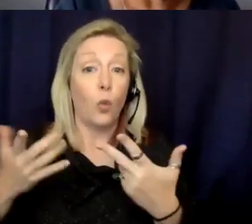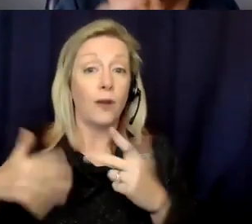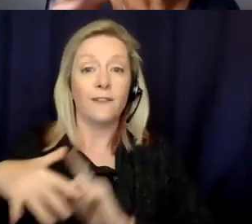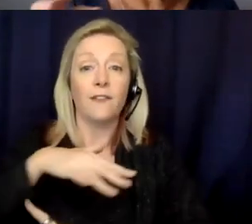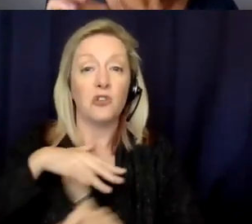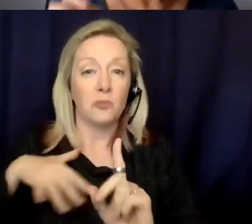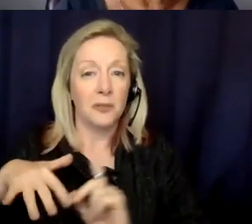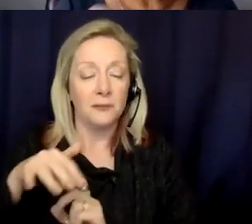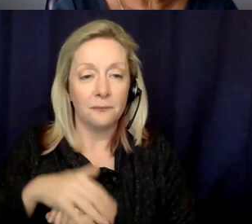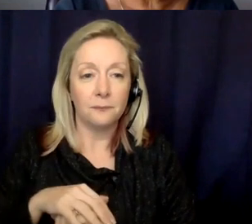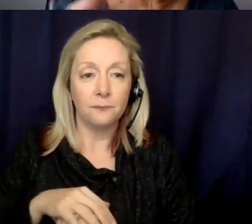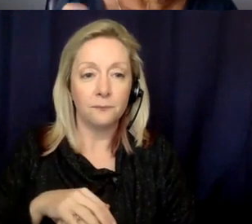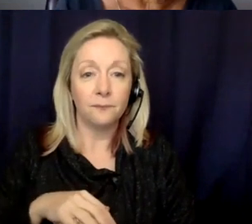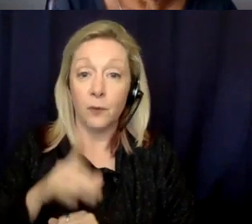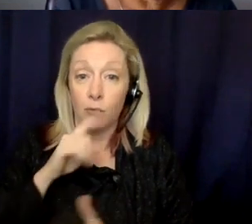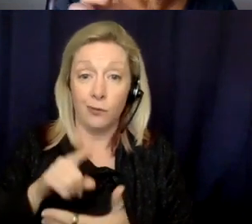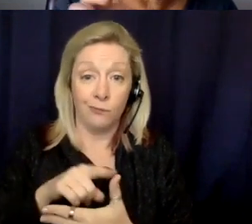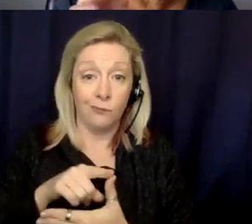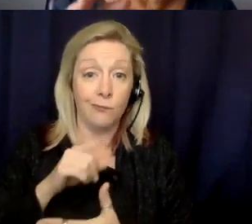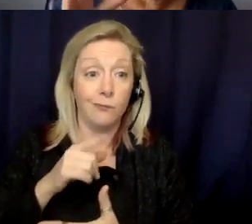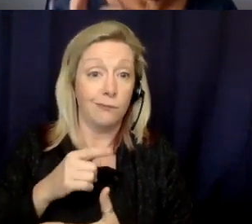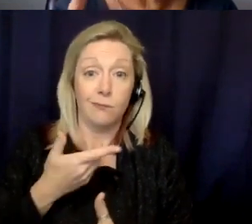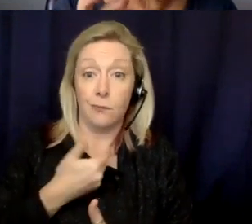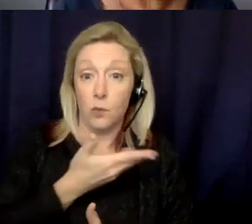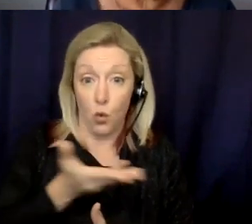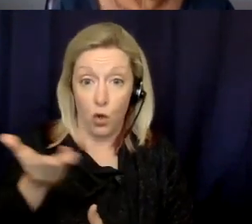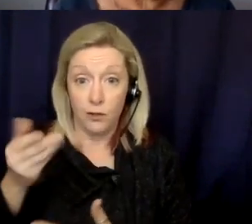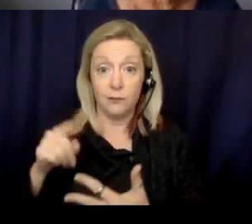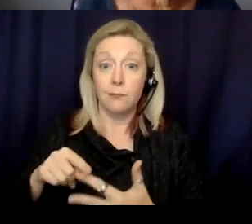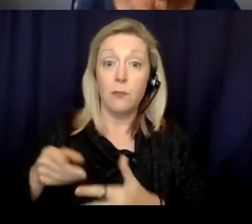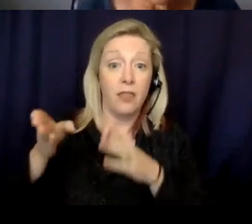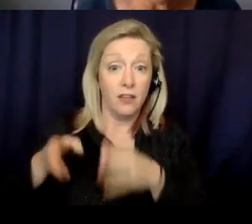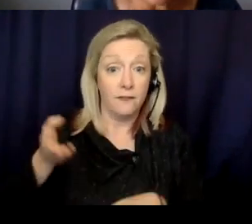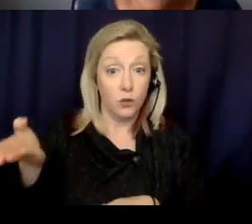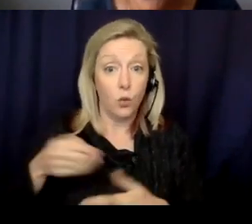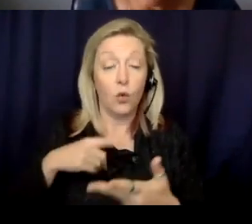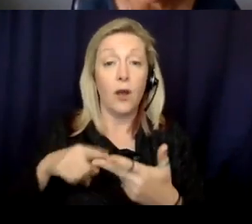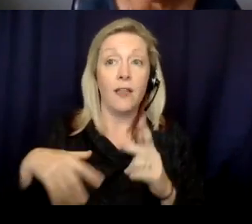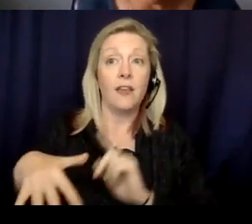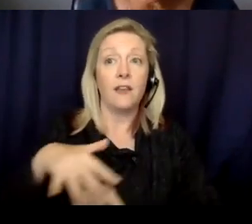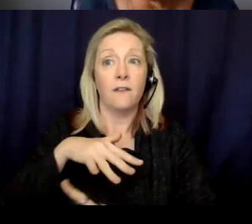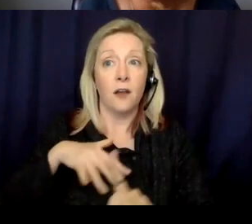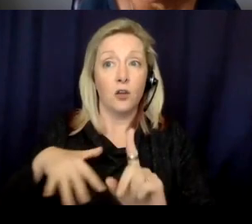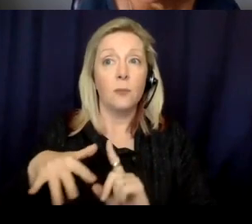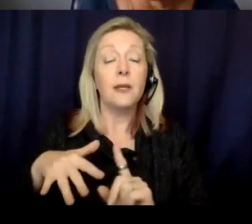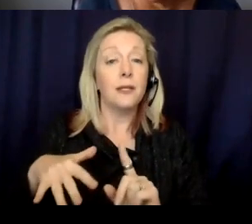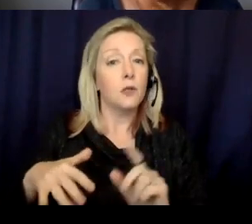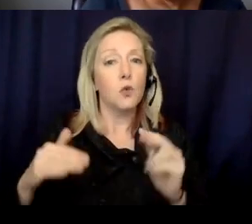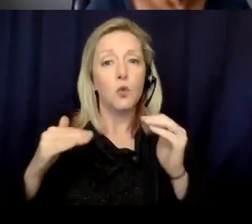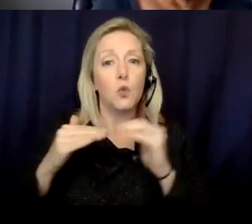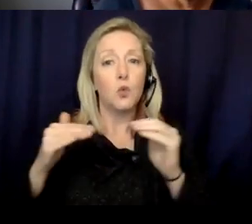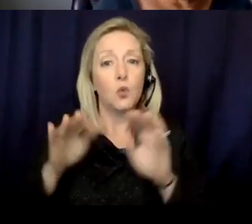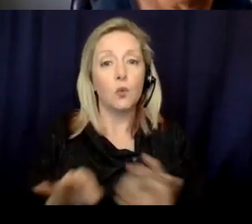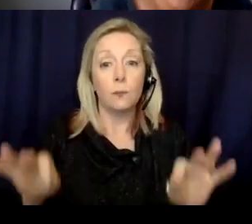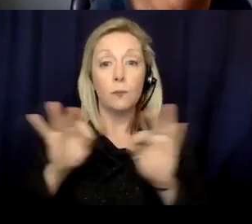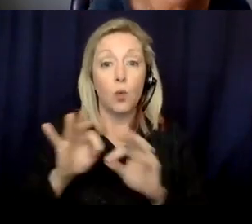because any one of those 3 are all 3 of those are equally important in this.